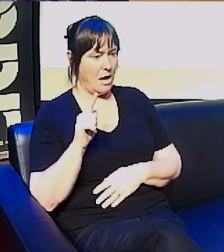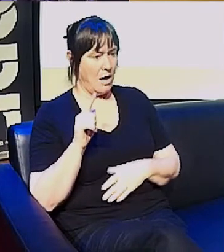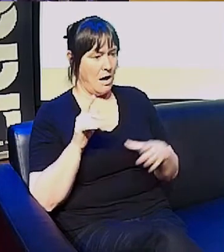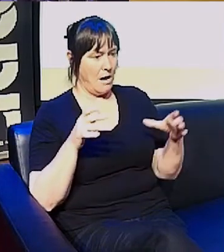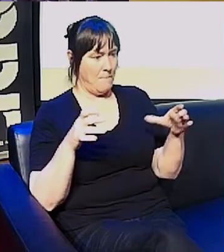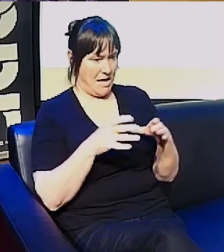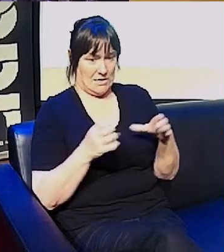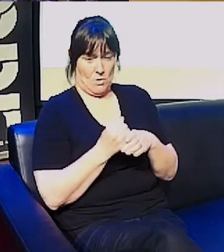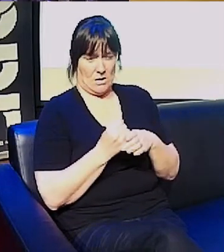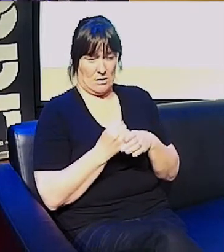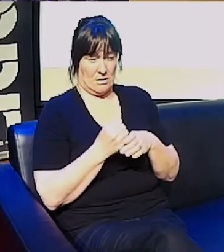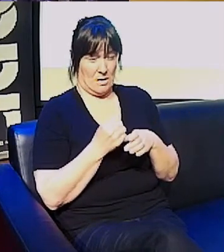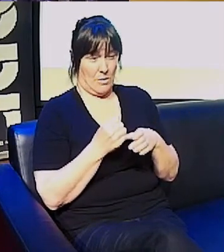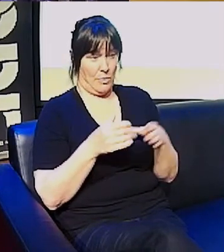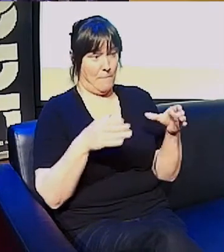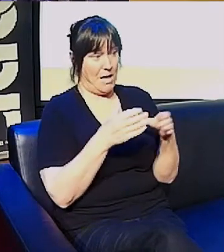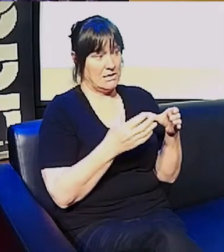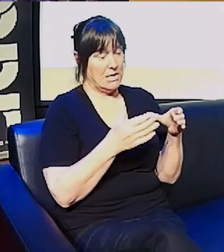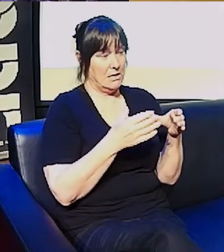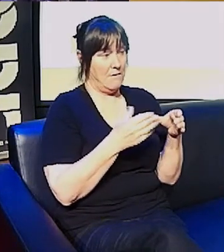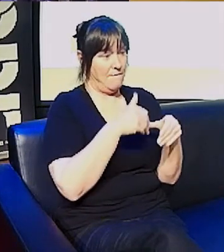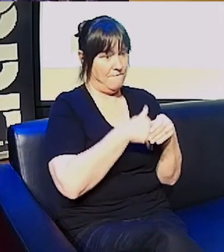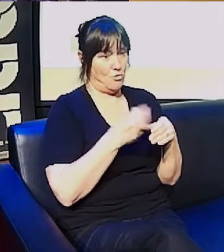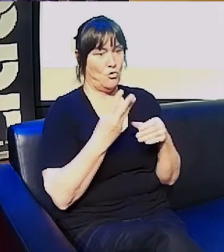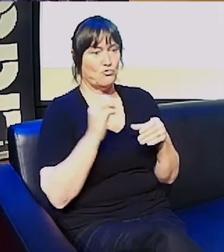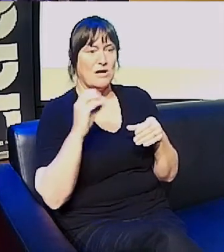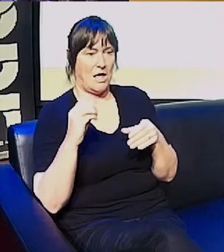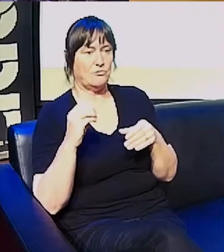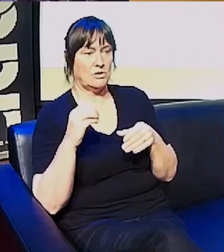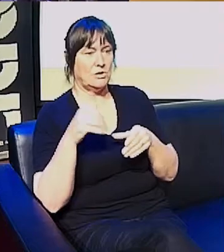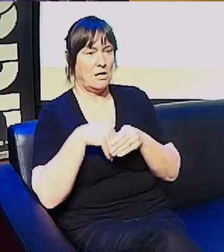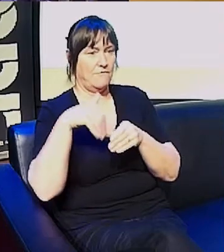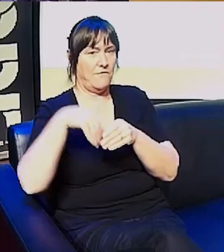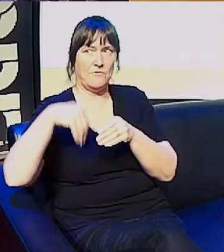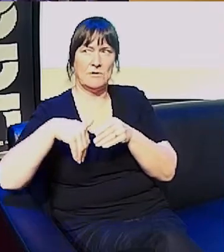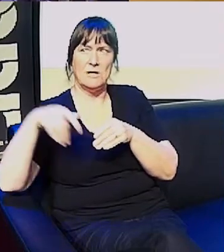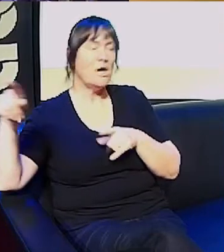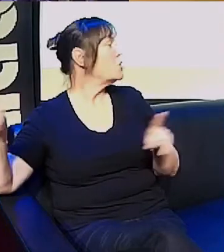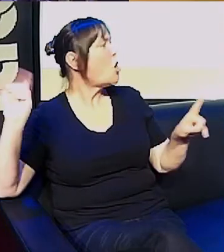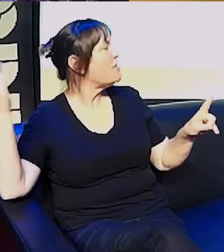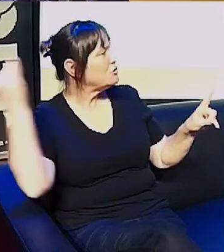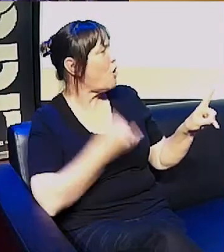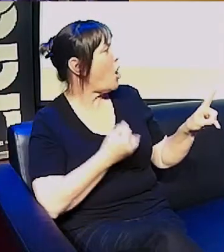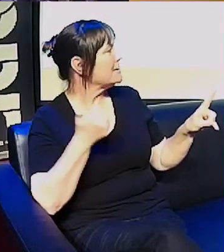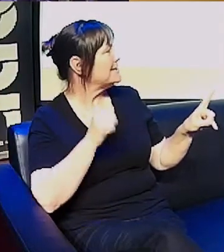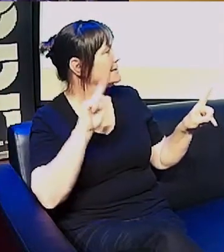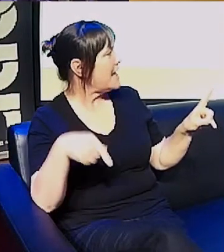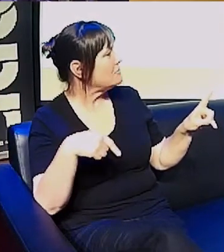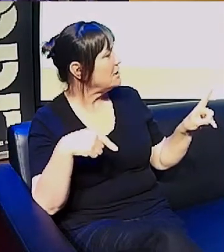300 at the last election. That is not a stronghold, that is a winnable seat. I am committed to this city. I am committed to this